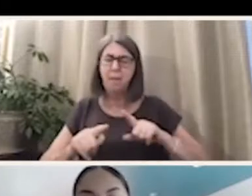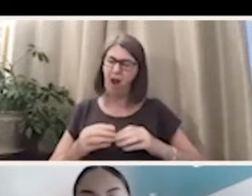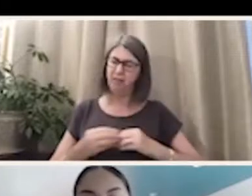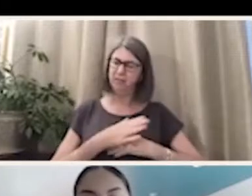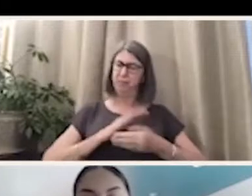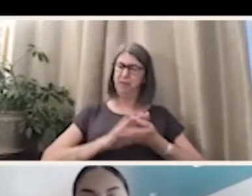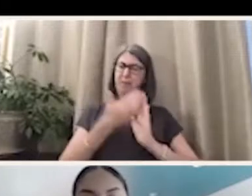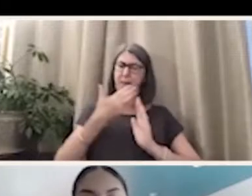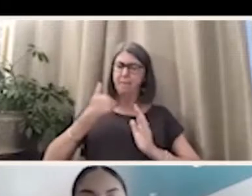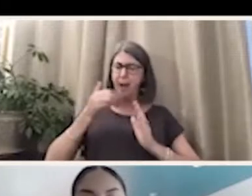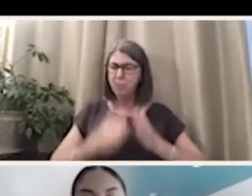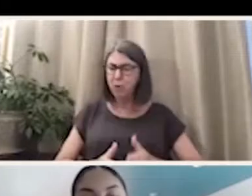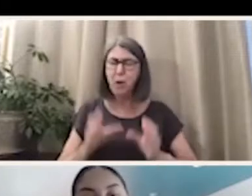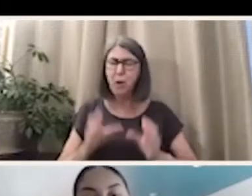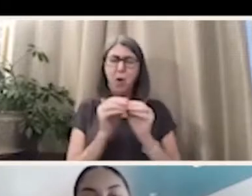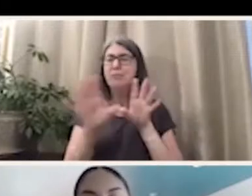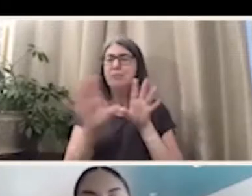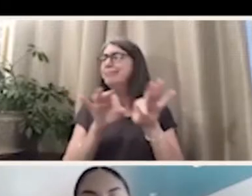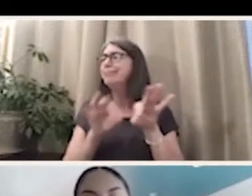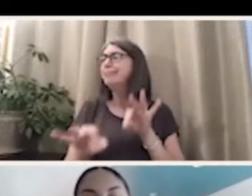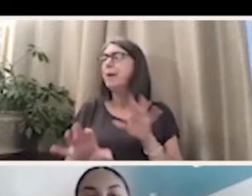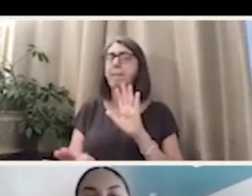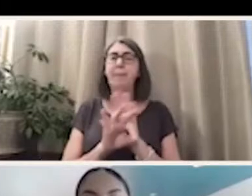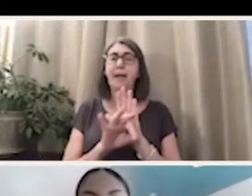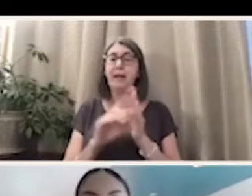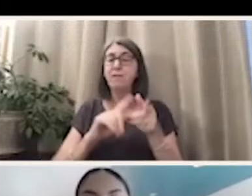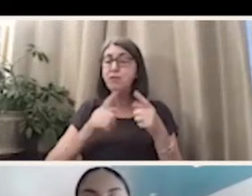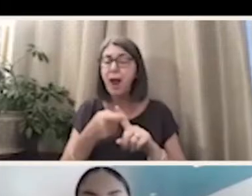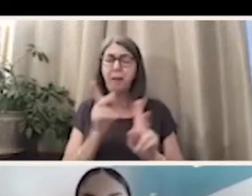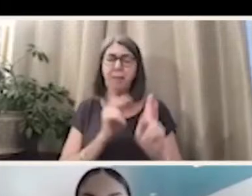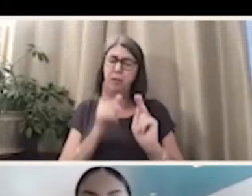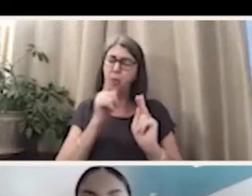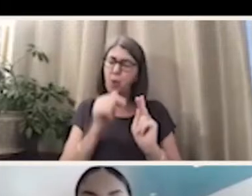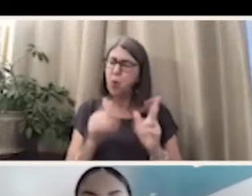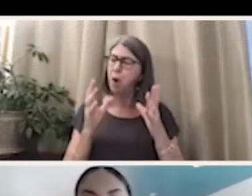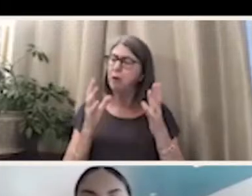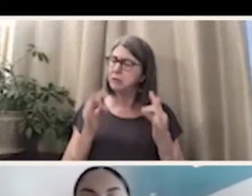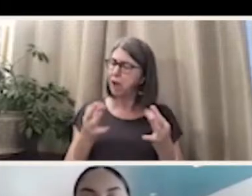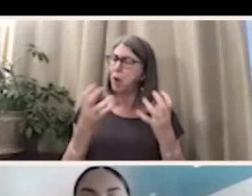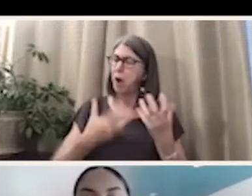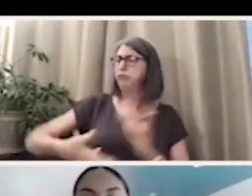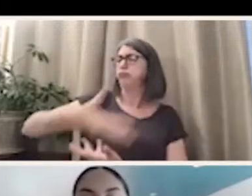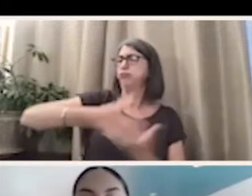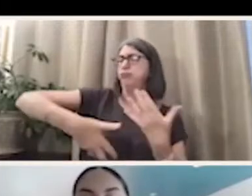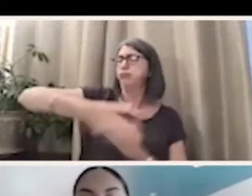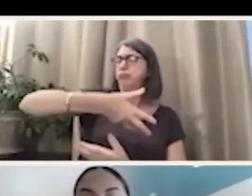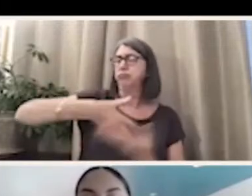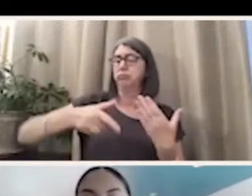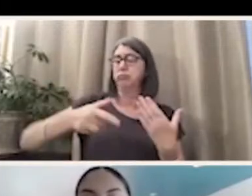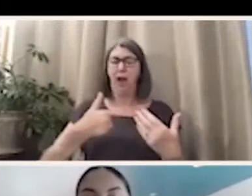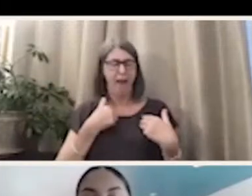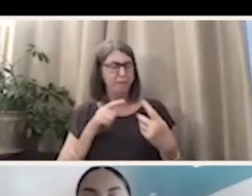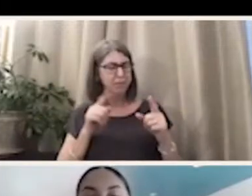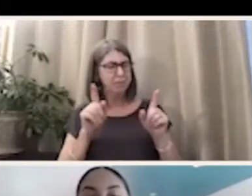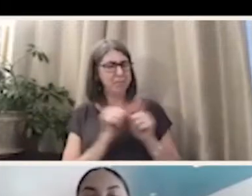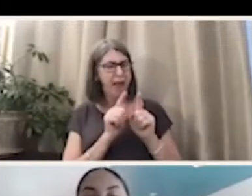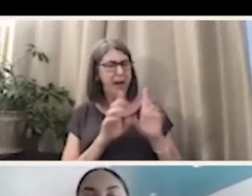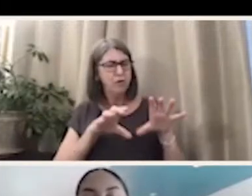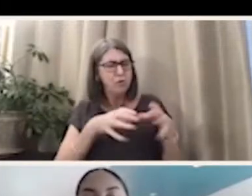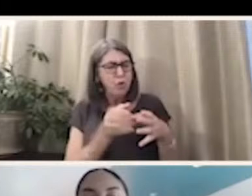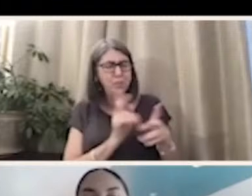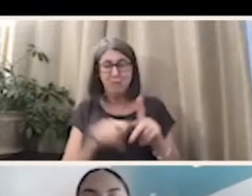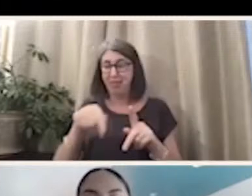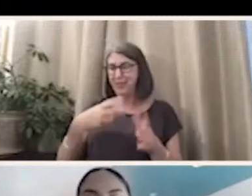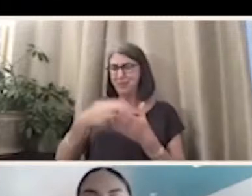person. I have been more selective in choosing my friends and the people I choose to surround myself with. I have met a group of people at